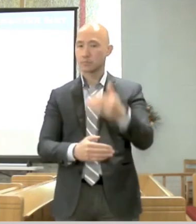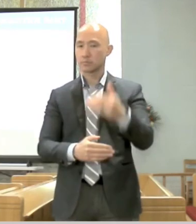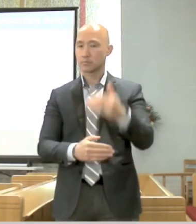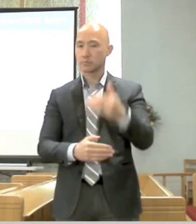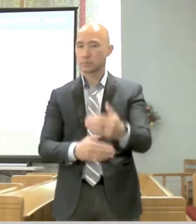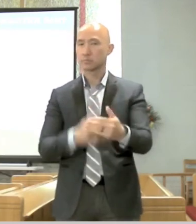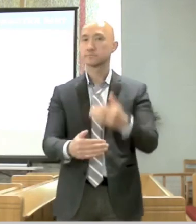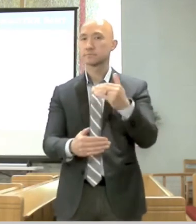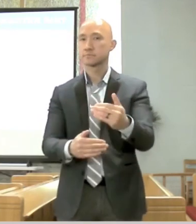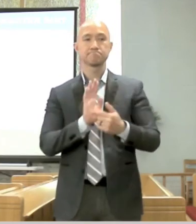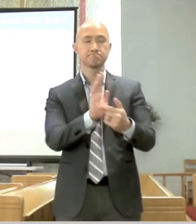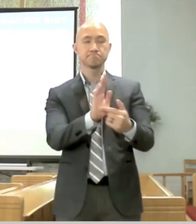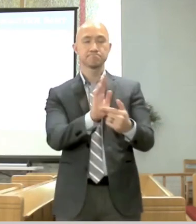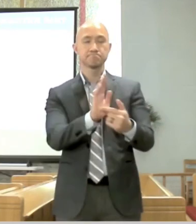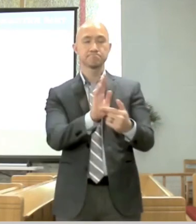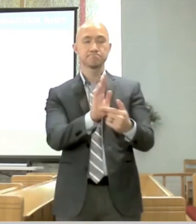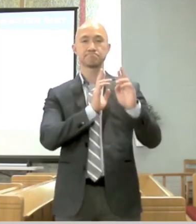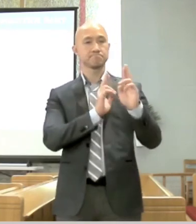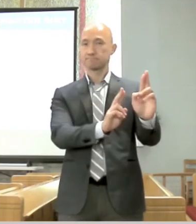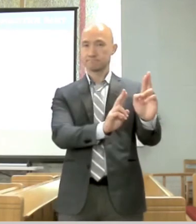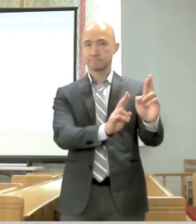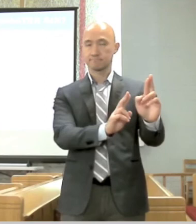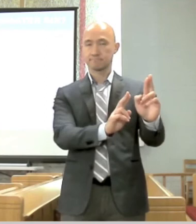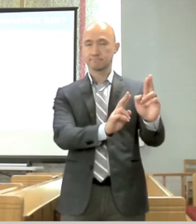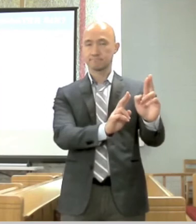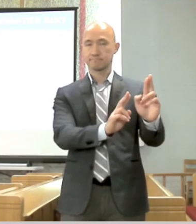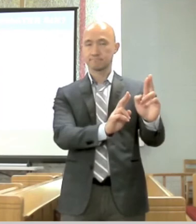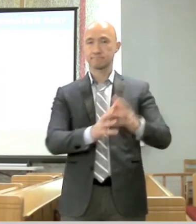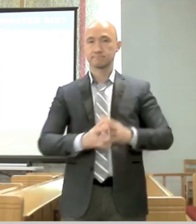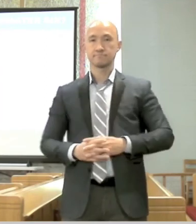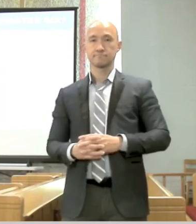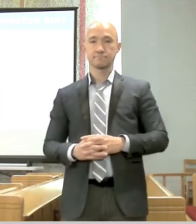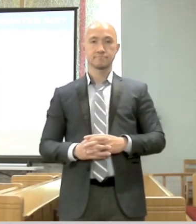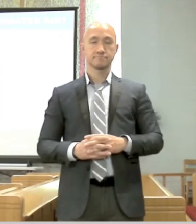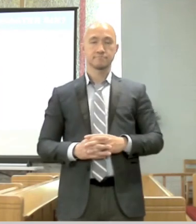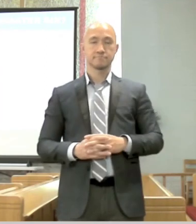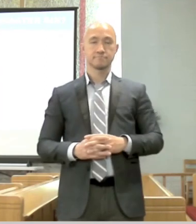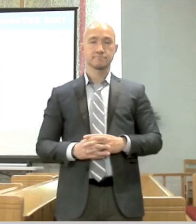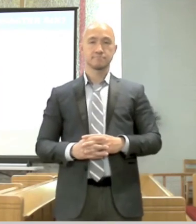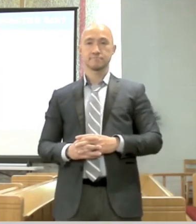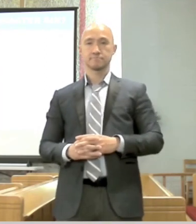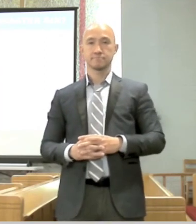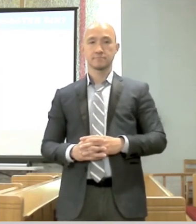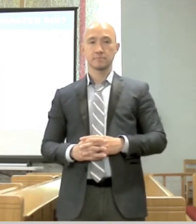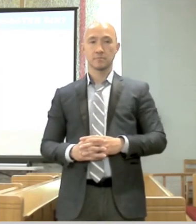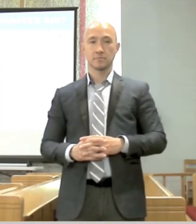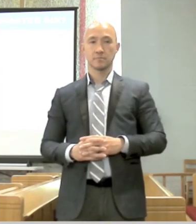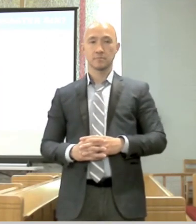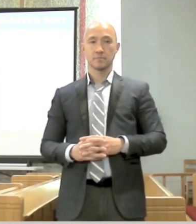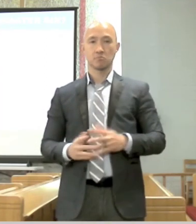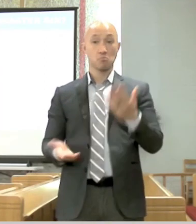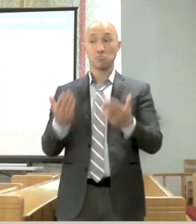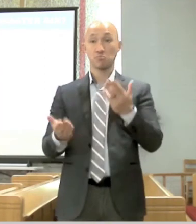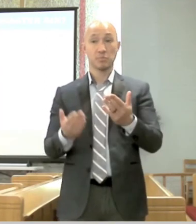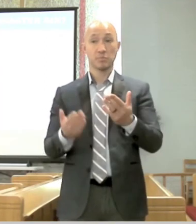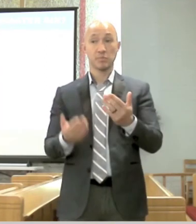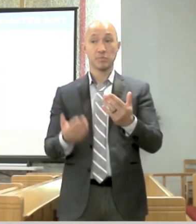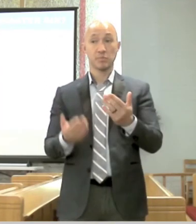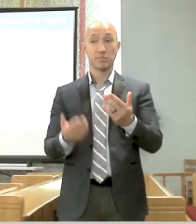you. Show respect, especially for those, again, who might be disenfranchised.